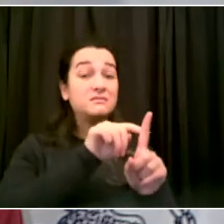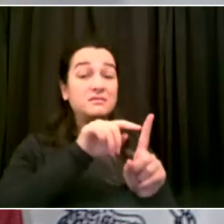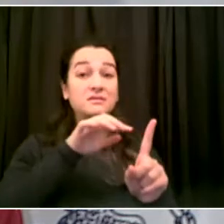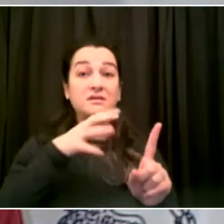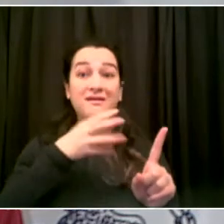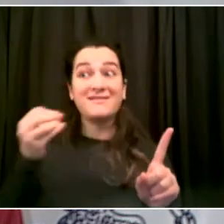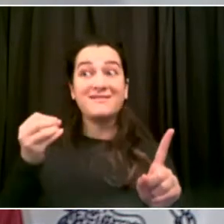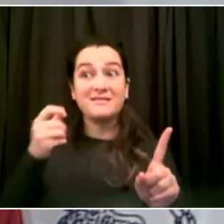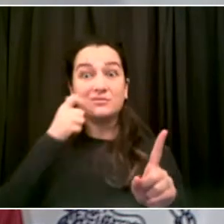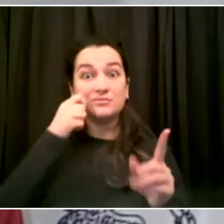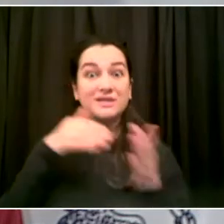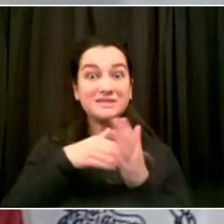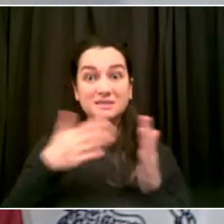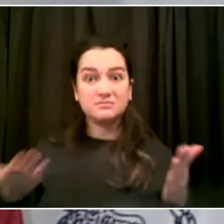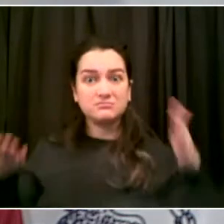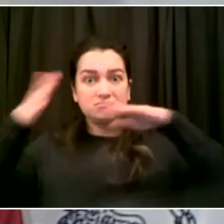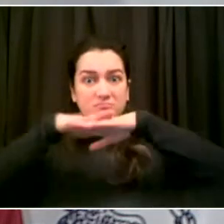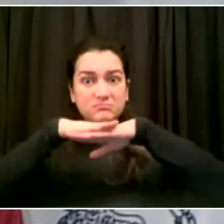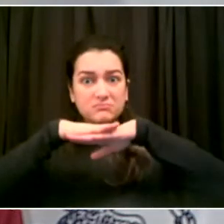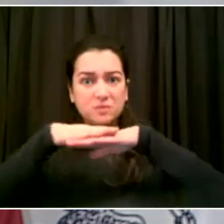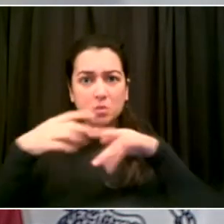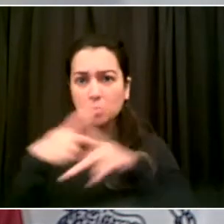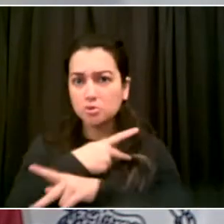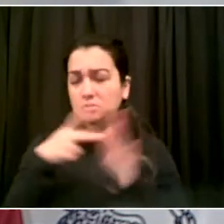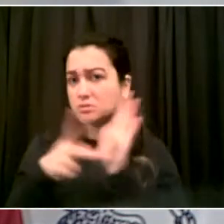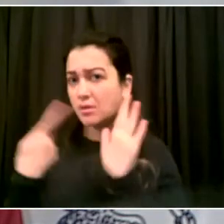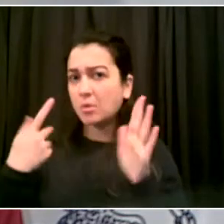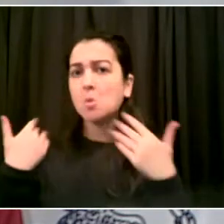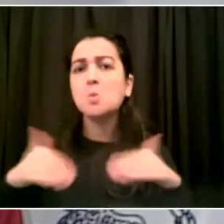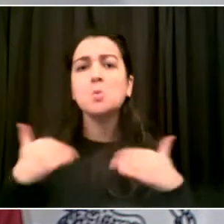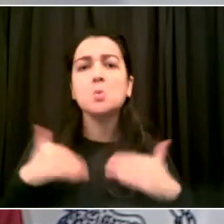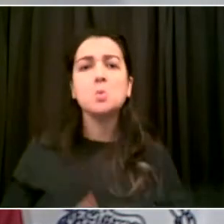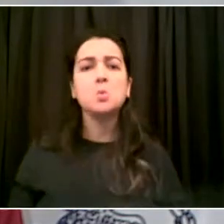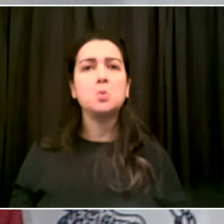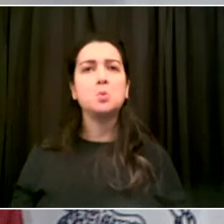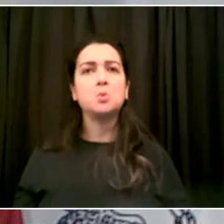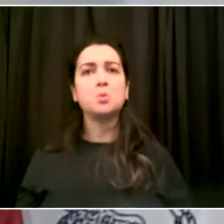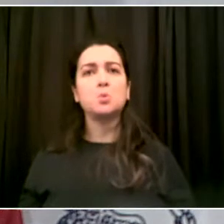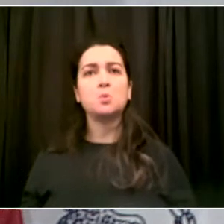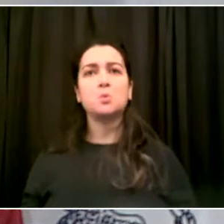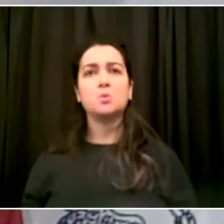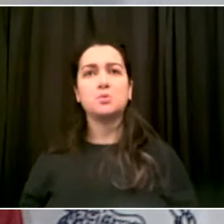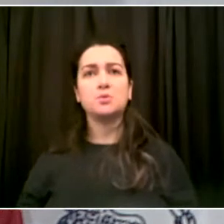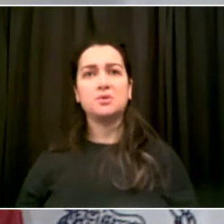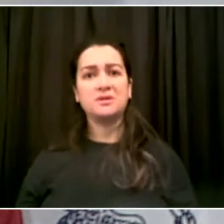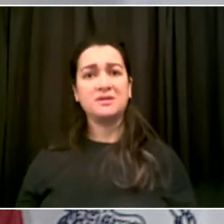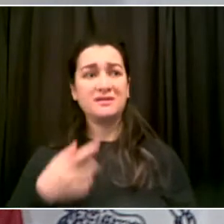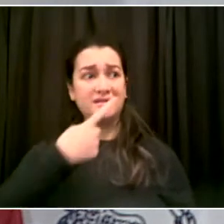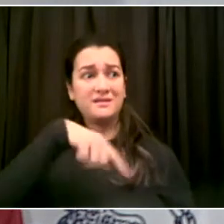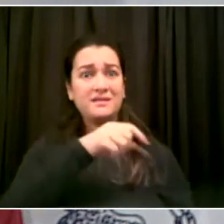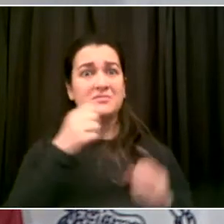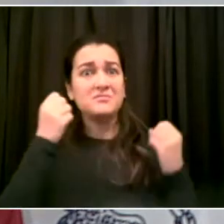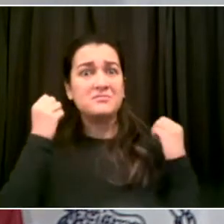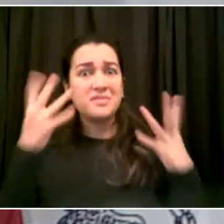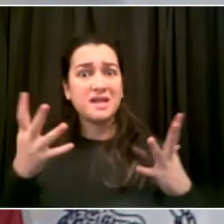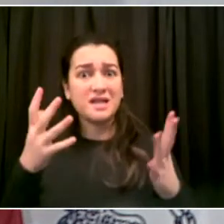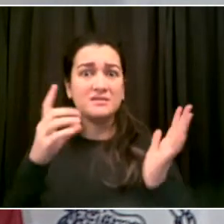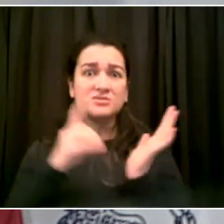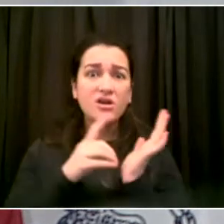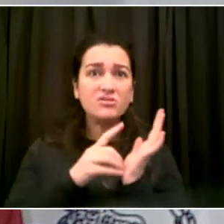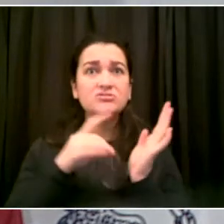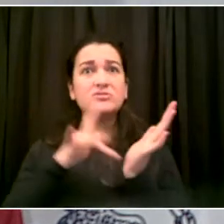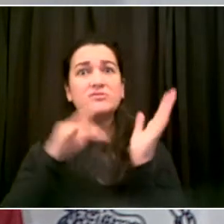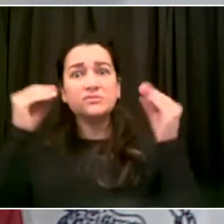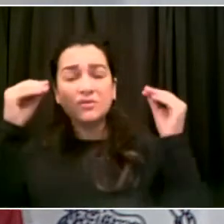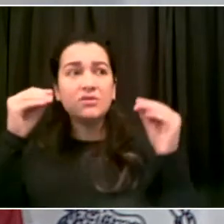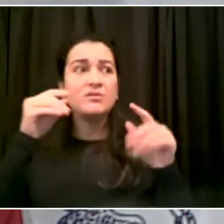who saved their fellow New Yorkers during the worst months, especially of this pandemic. Go to all the hospitals in New York